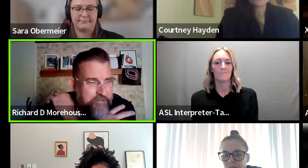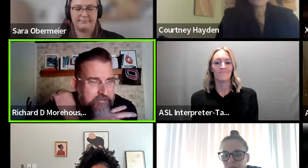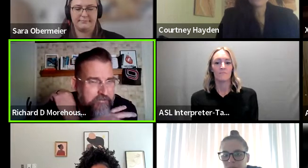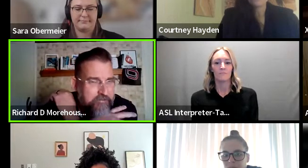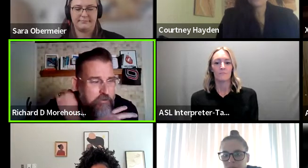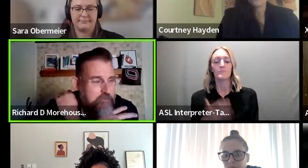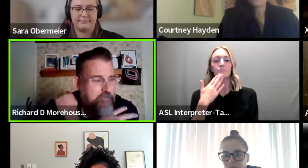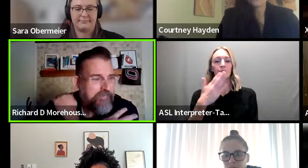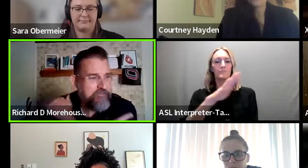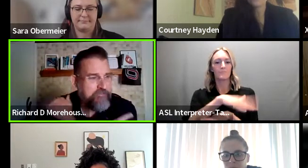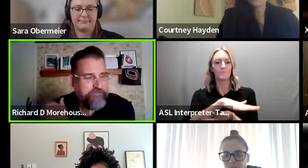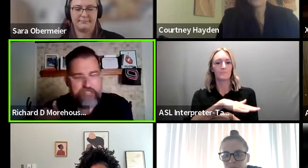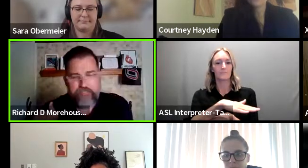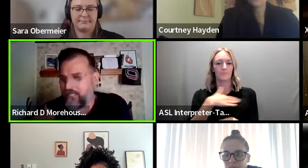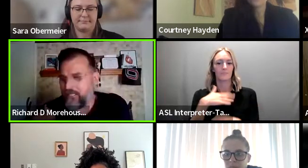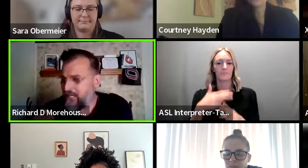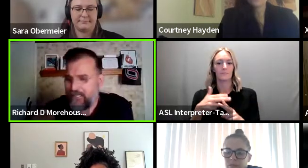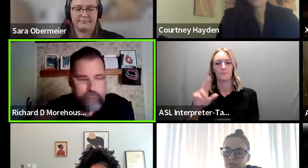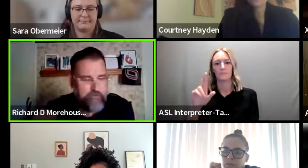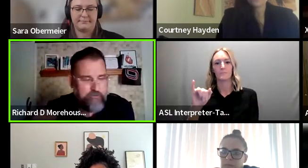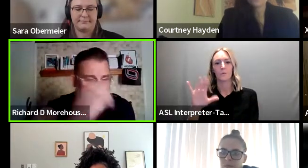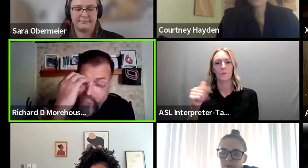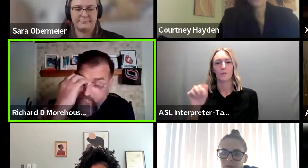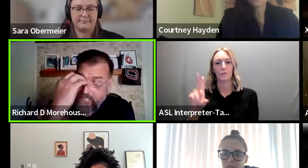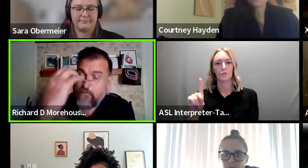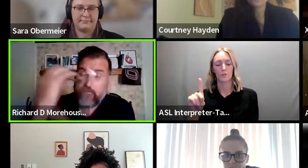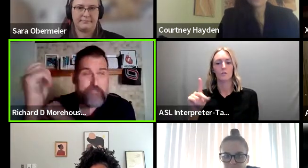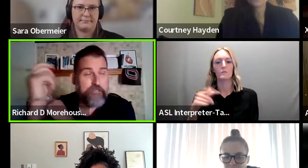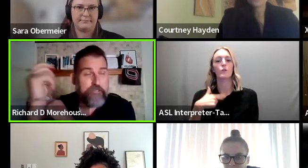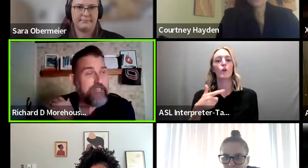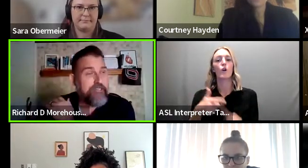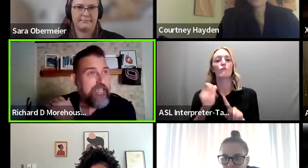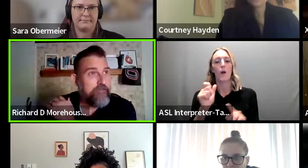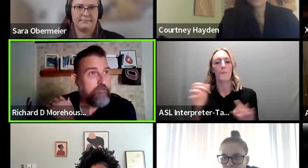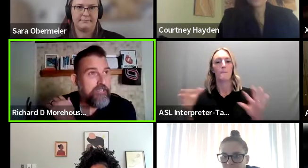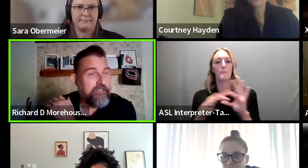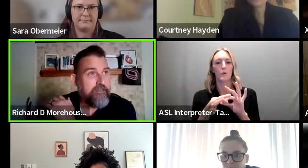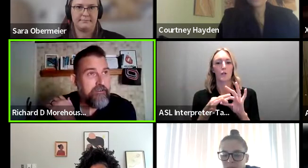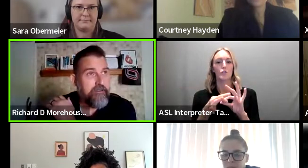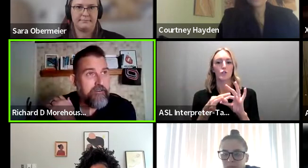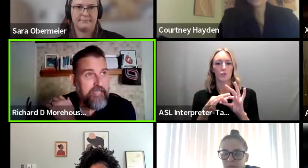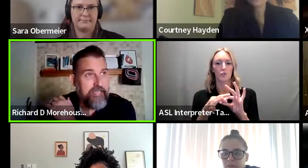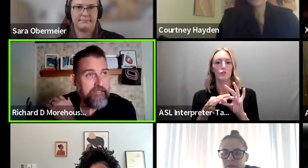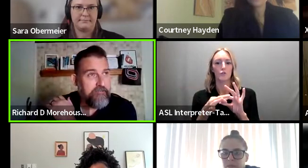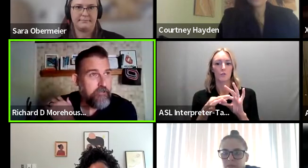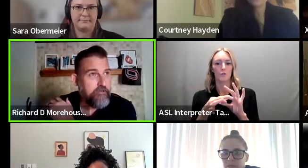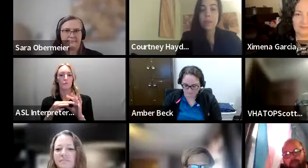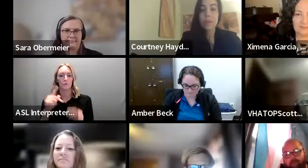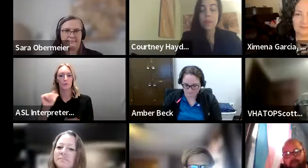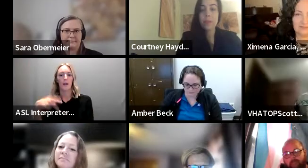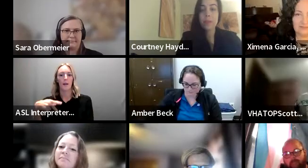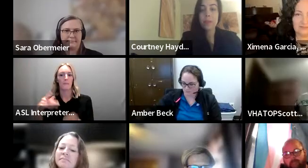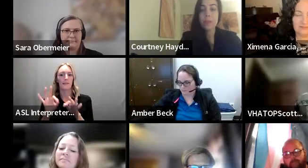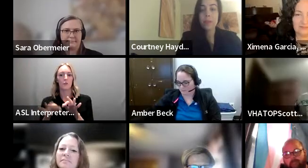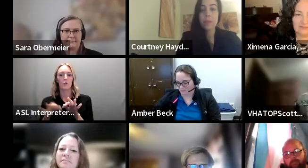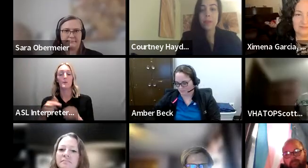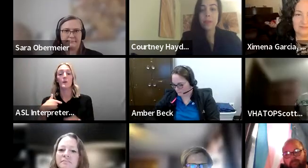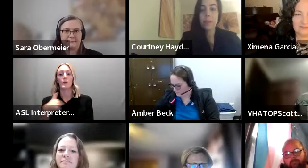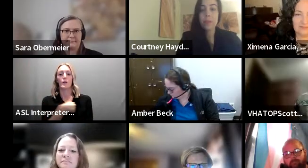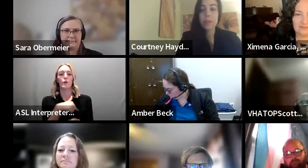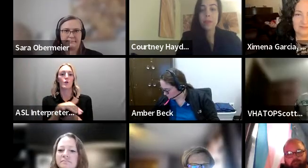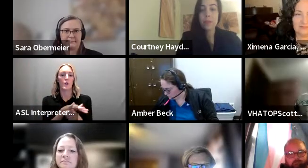Good afternoon, everyone. My name is Richard, and I am with Bridging the Gap Interpreting, and we are a local